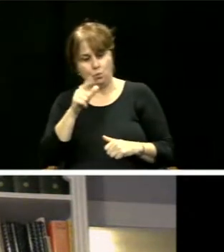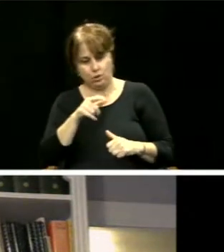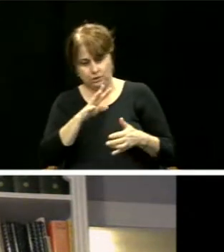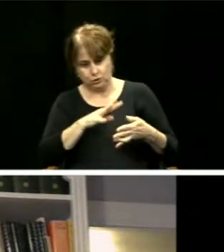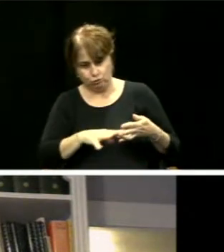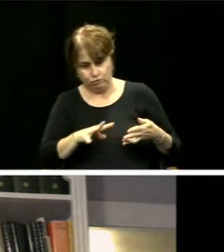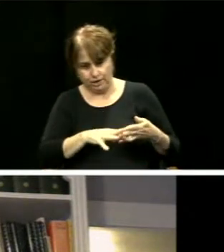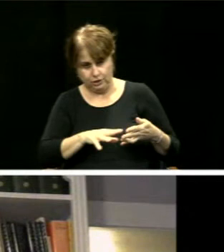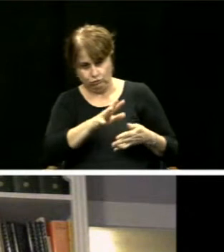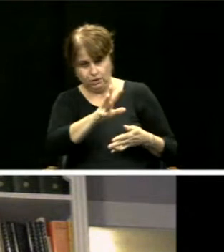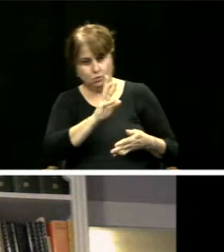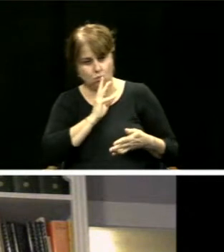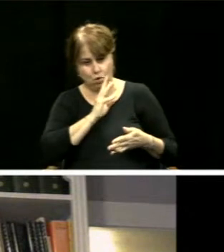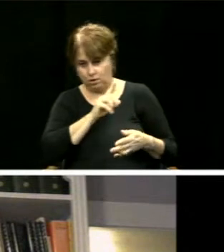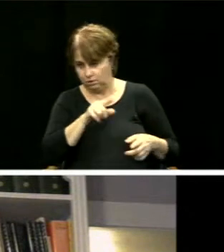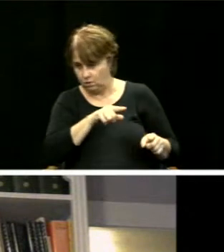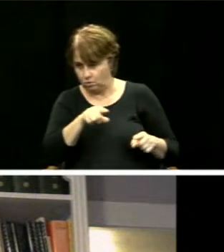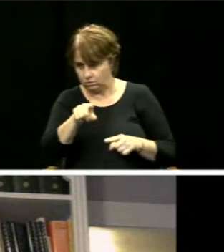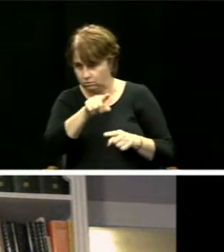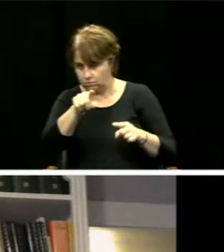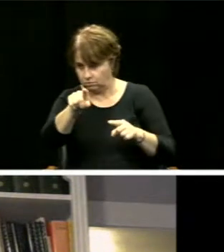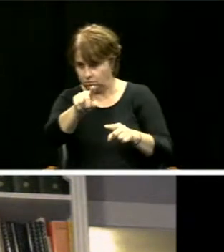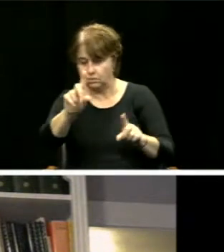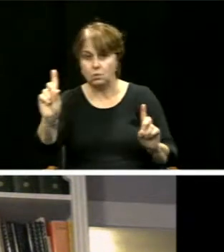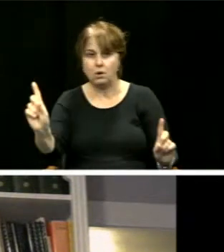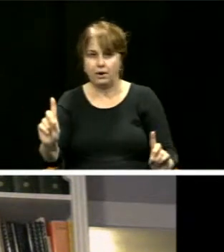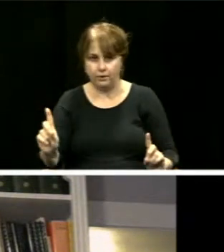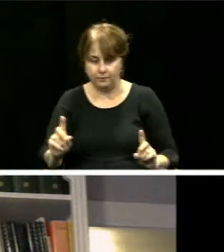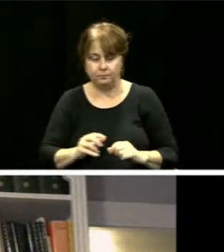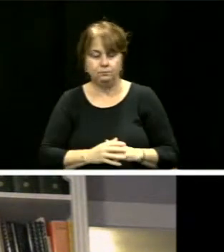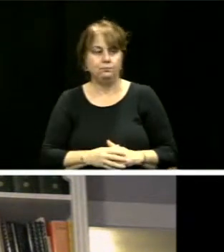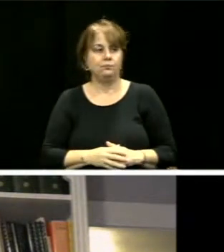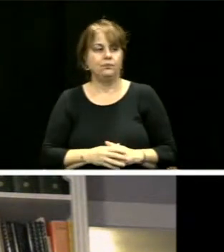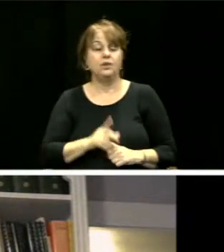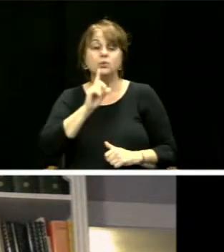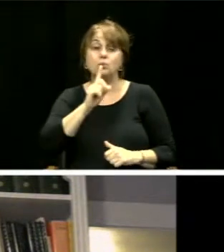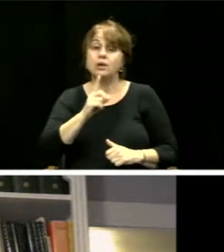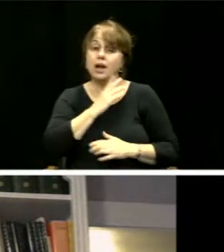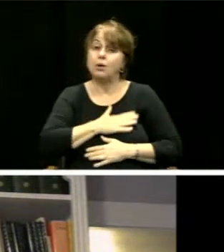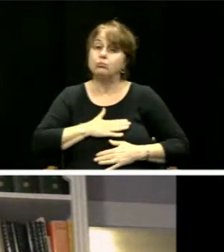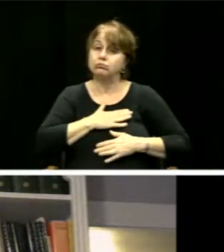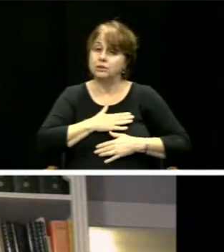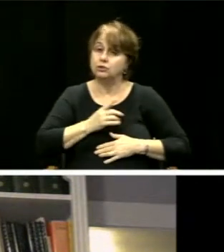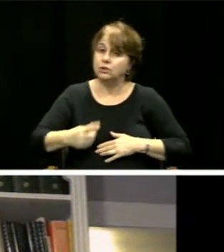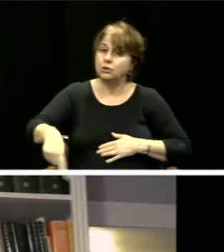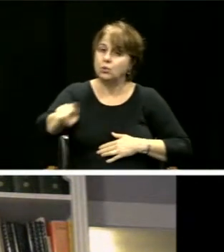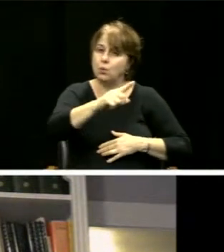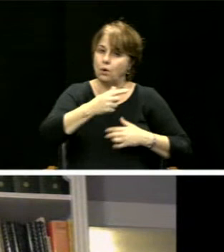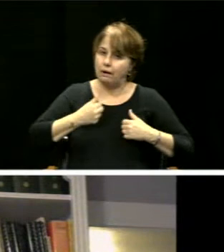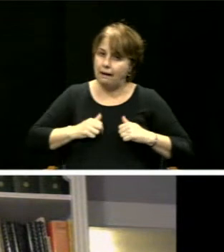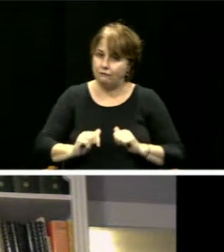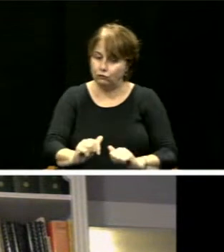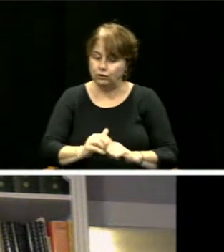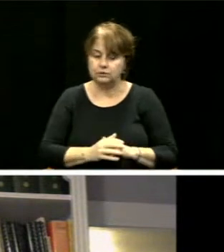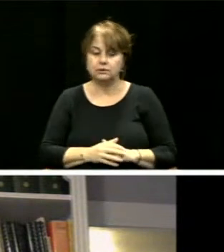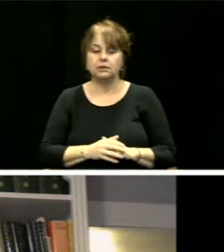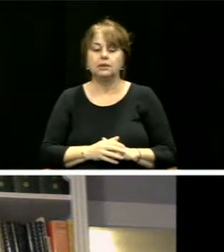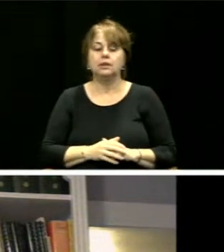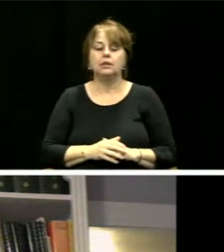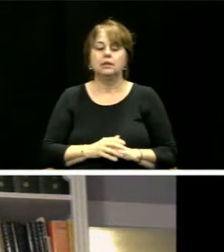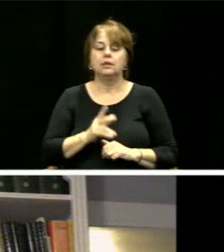this water go? So I appreciate the efforts of everybody. Christine and